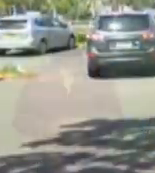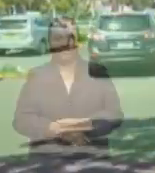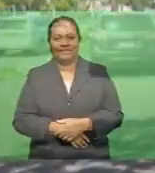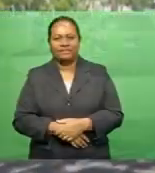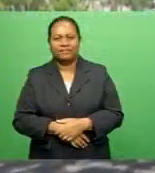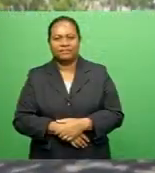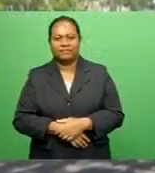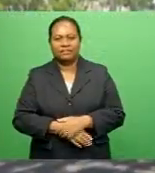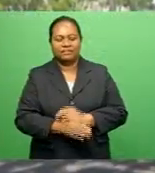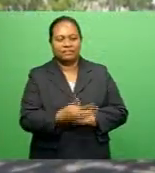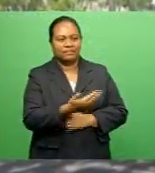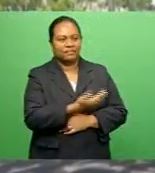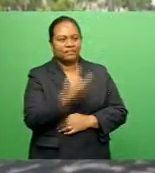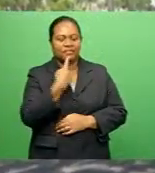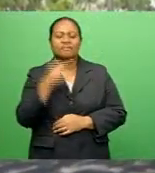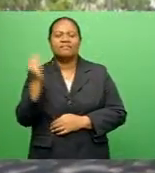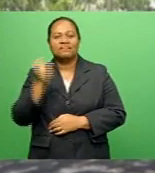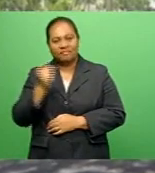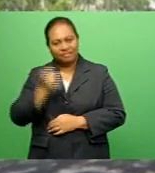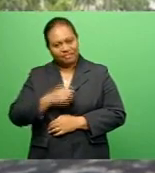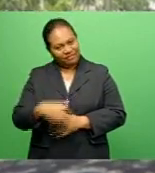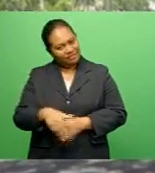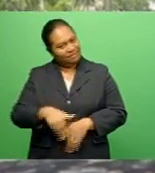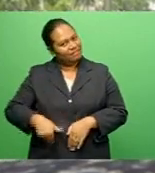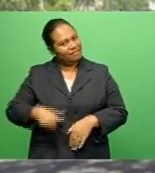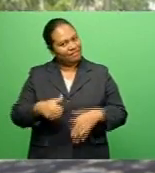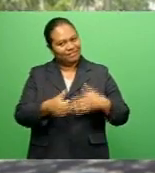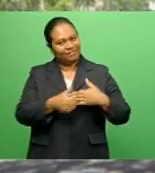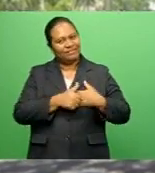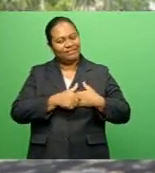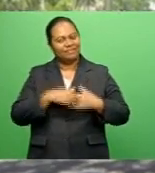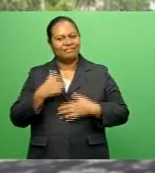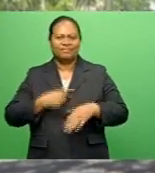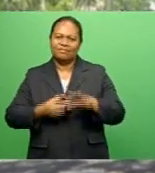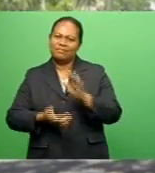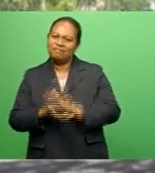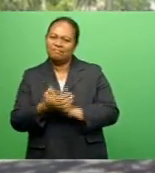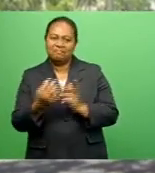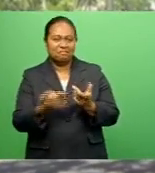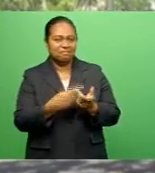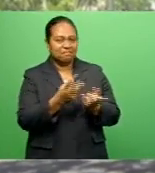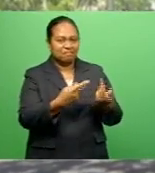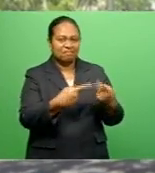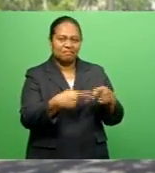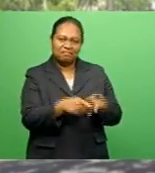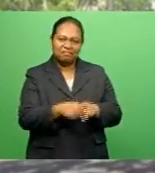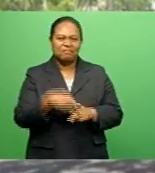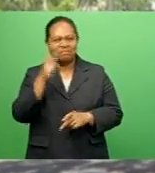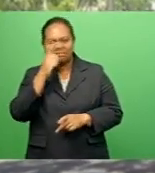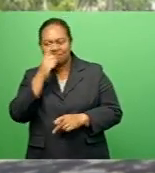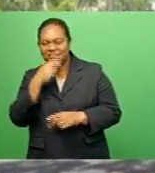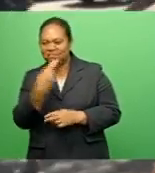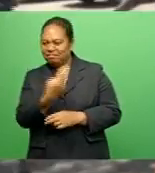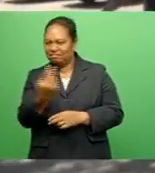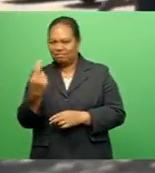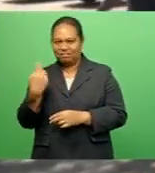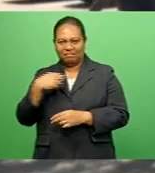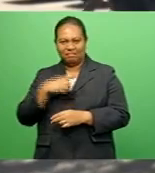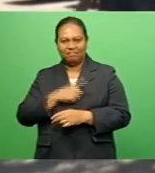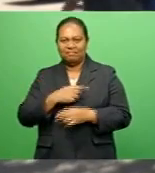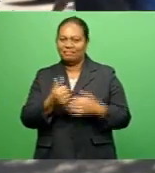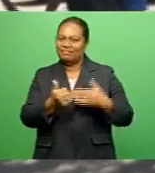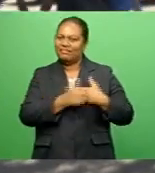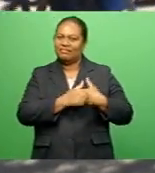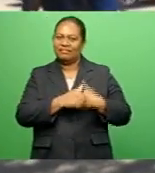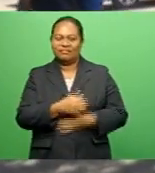Yes, I do feel safe because I'll be feel safe around if I go anywhere else. And the whole way around we will all feel safe. I don't